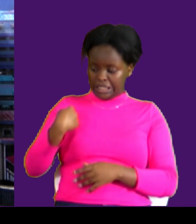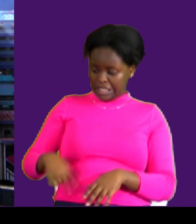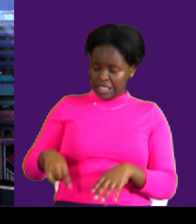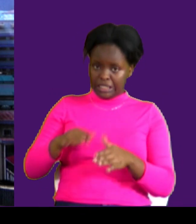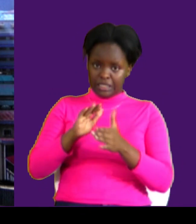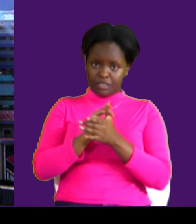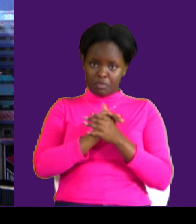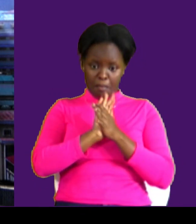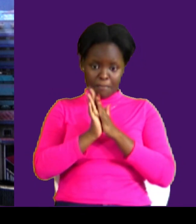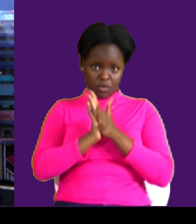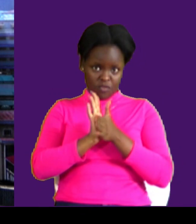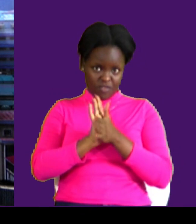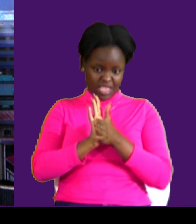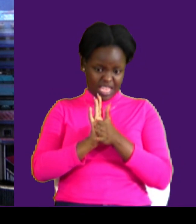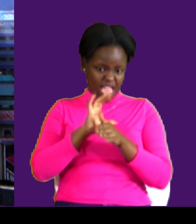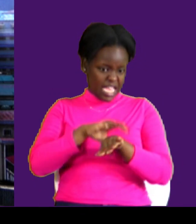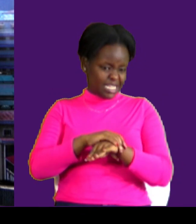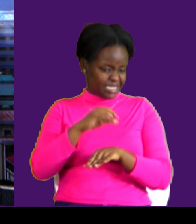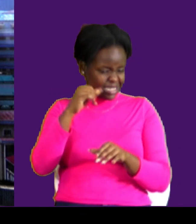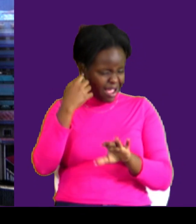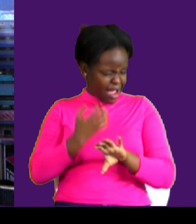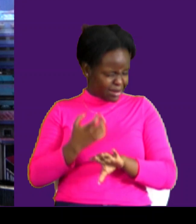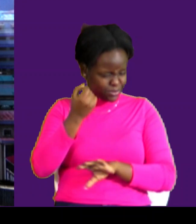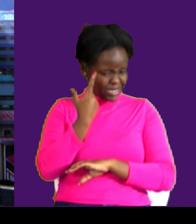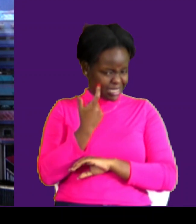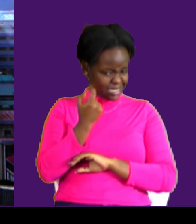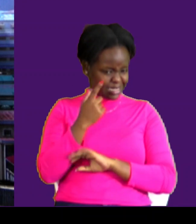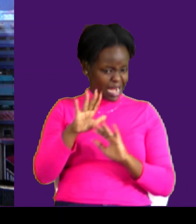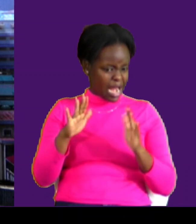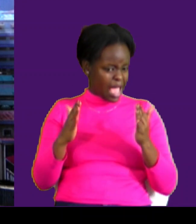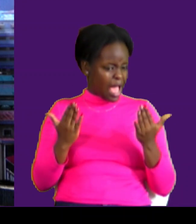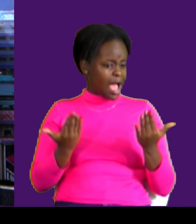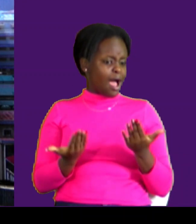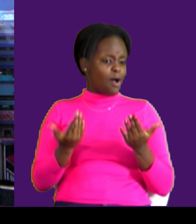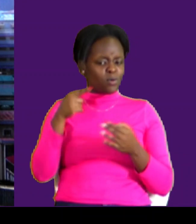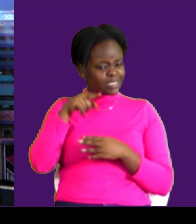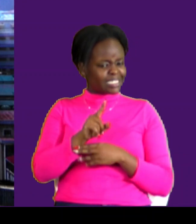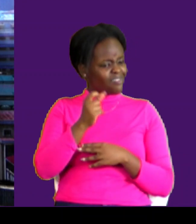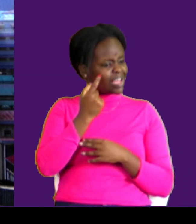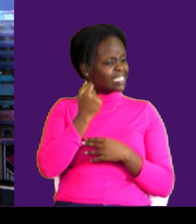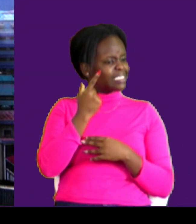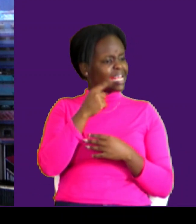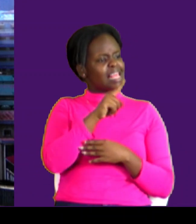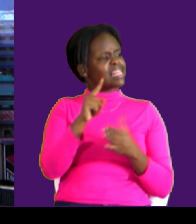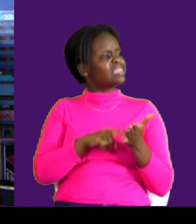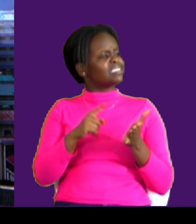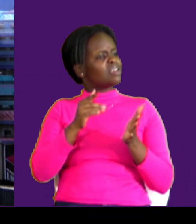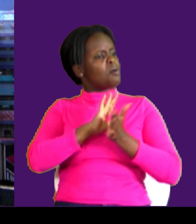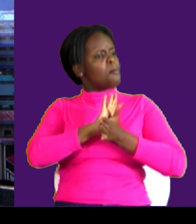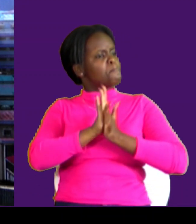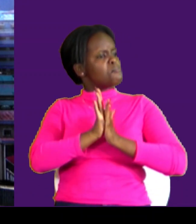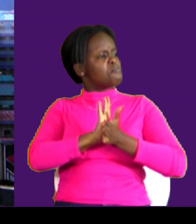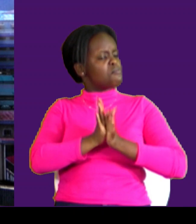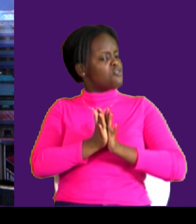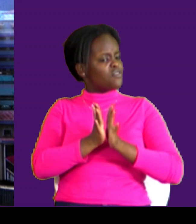Yeah. I find it hard to understand. How do you understand this movie